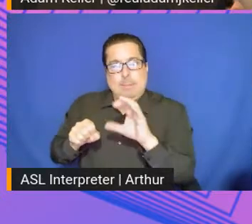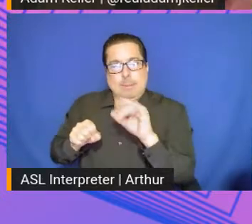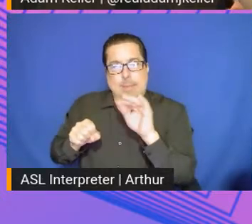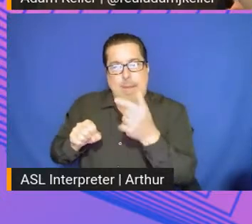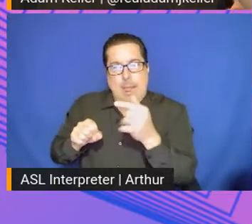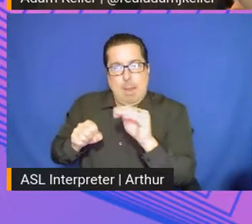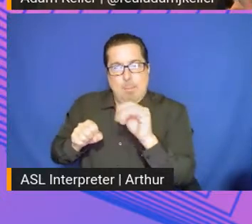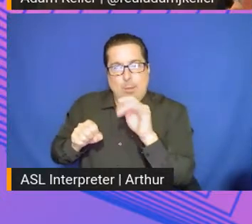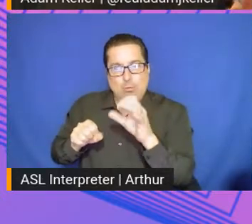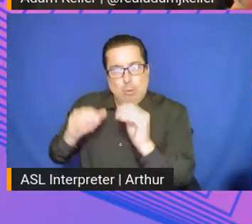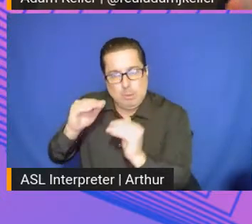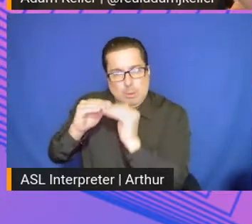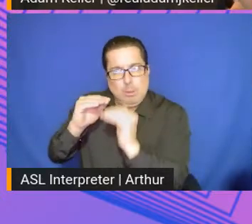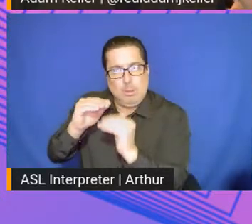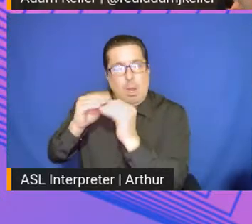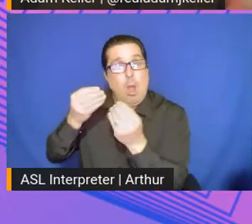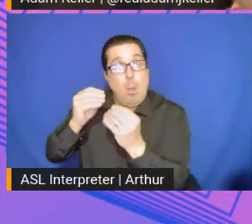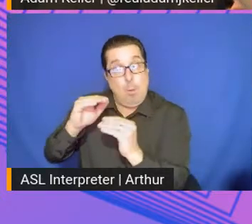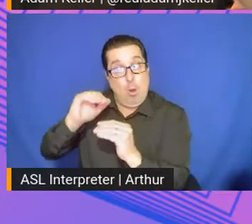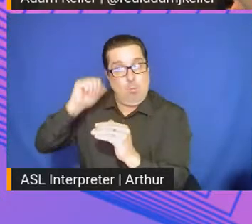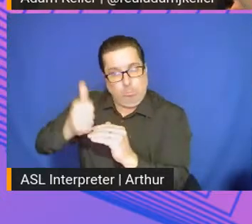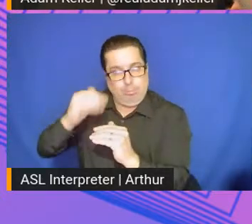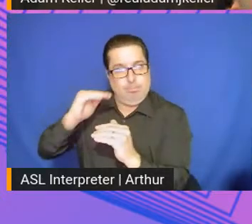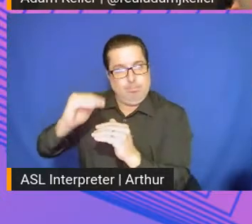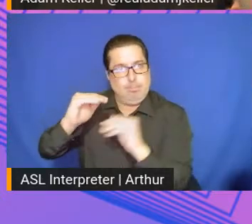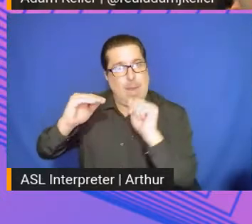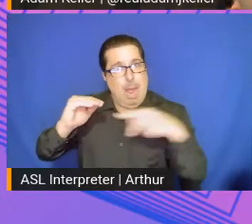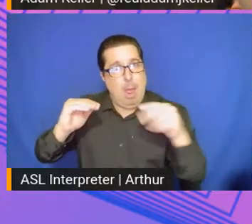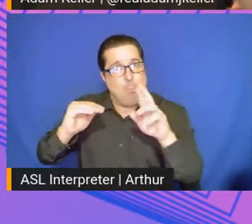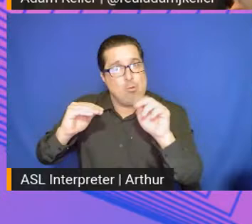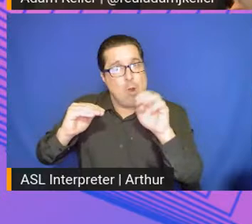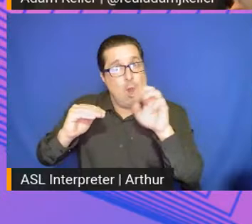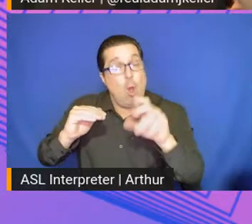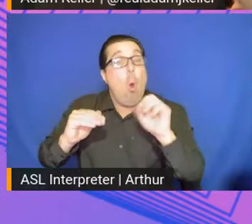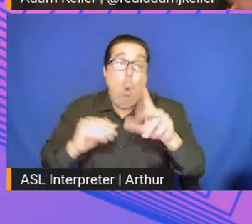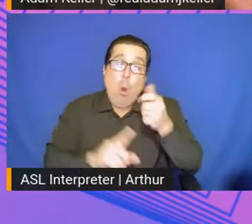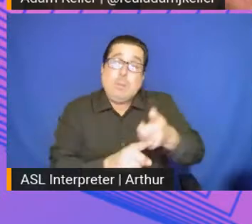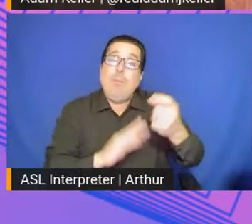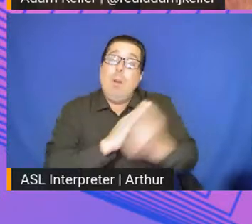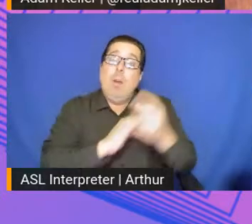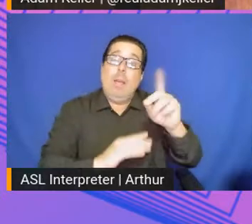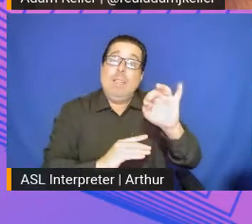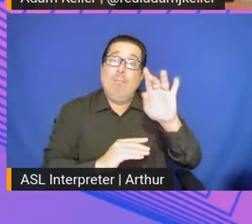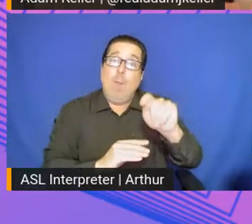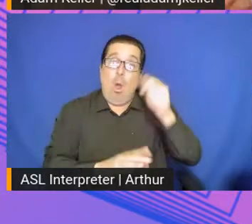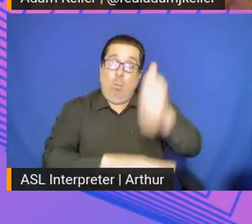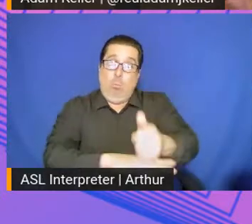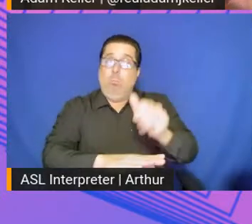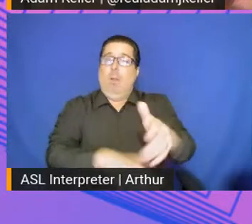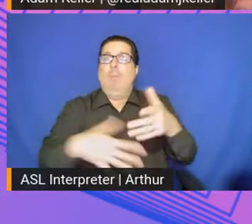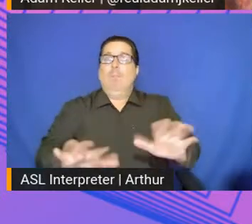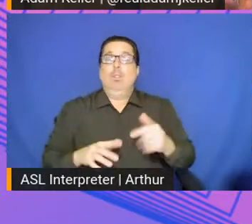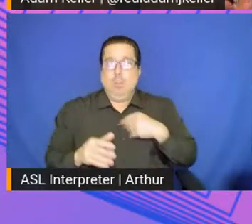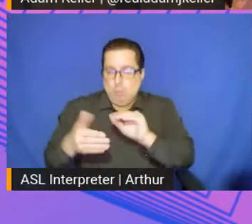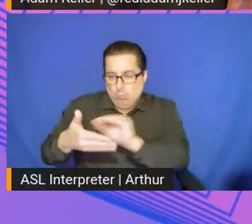And whatever that number is, you set that in App Runner, or you can stick with the default, and then you just write your code. That's it. So